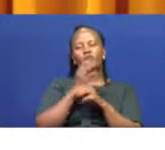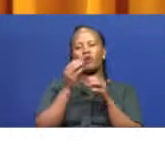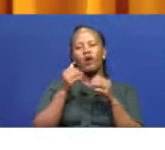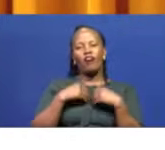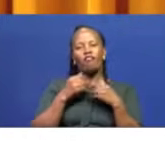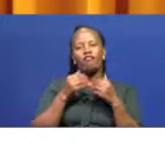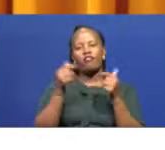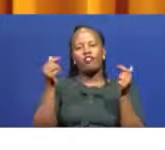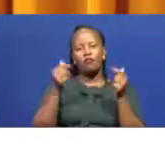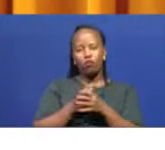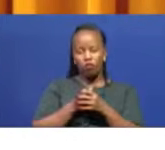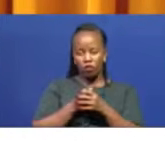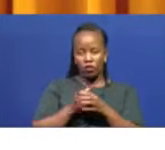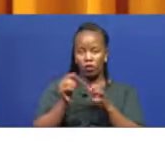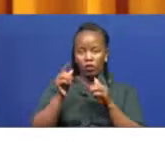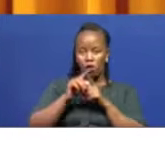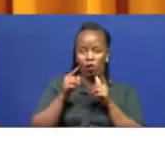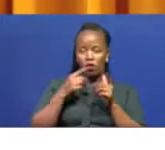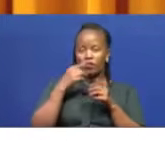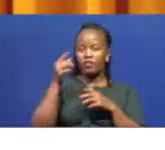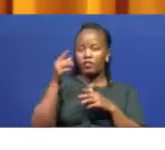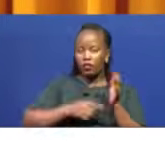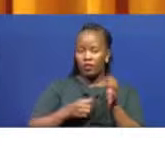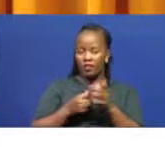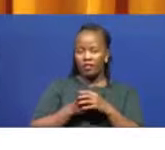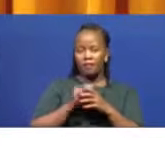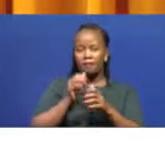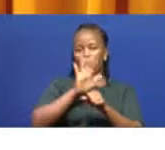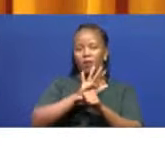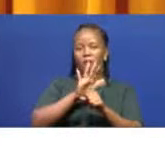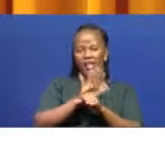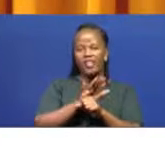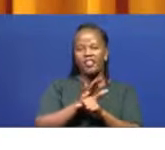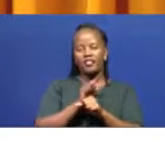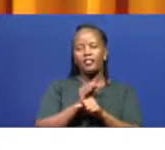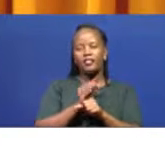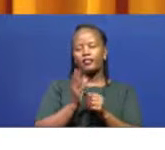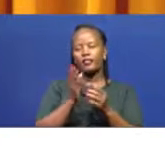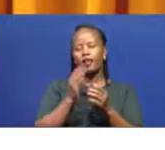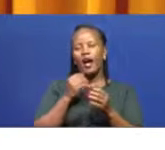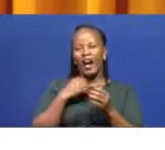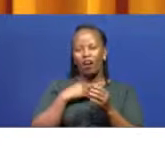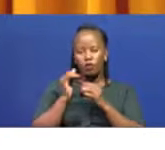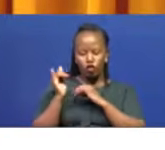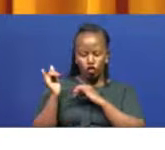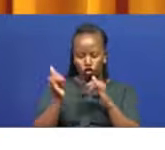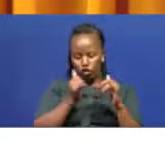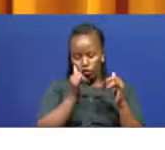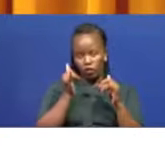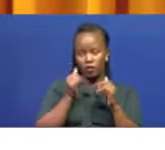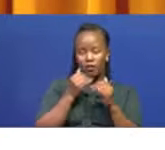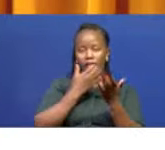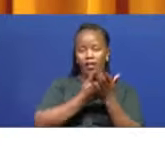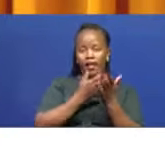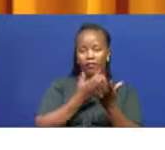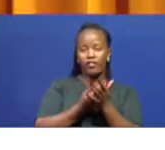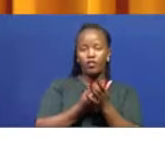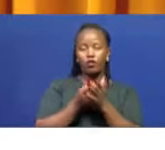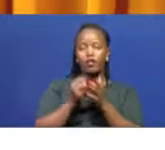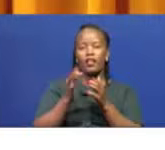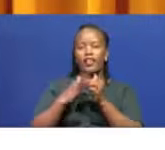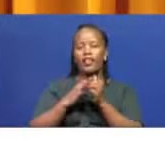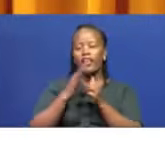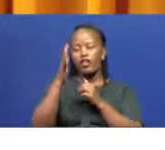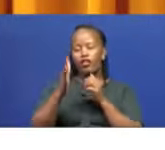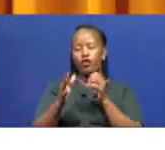removal. He contended that extraneous grounds were introduced on the floor on 8 October